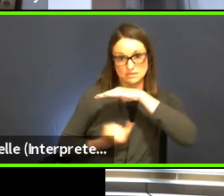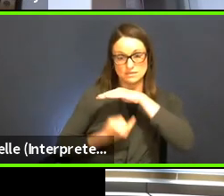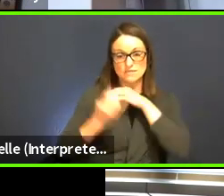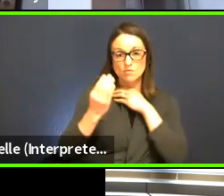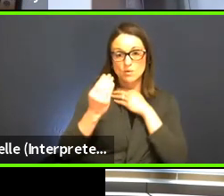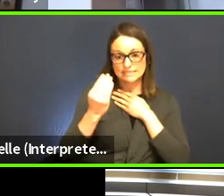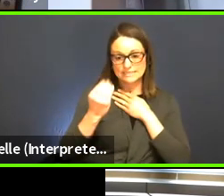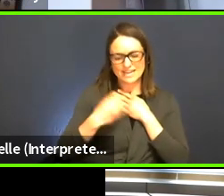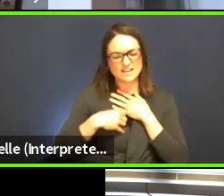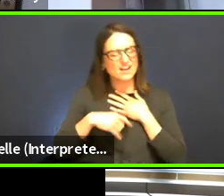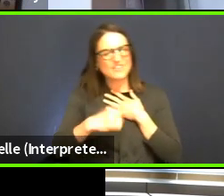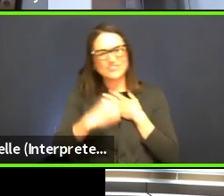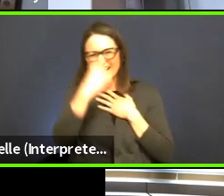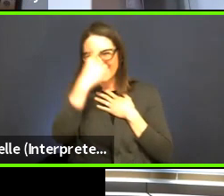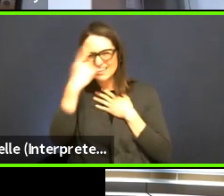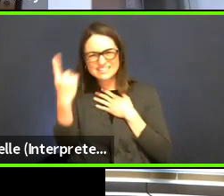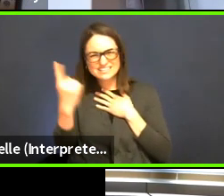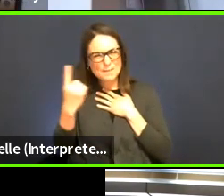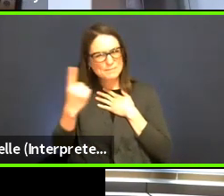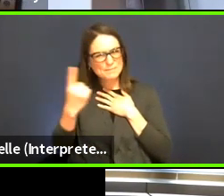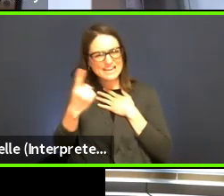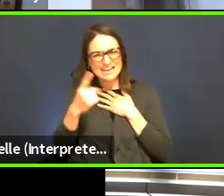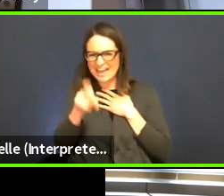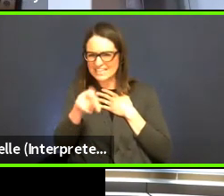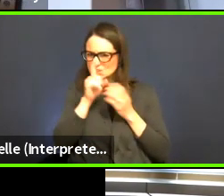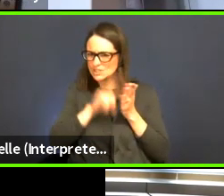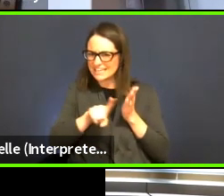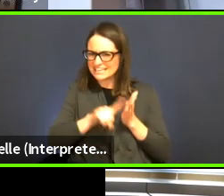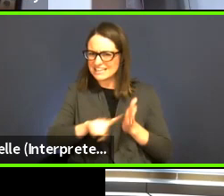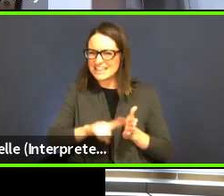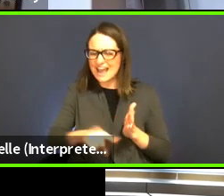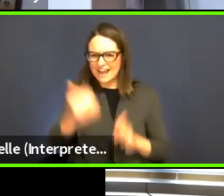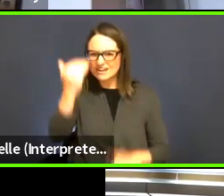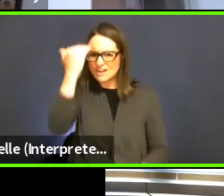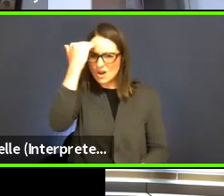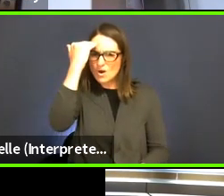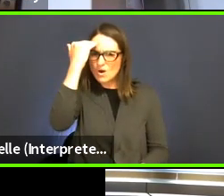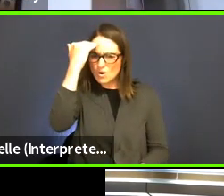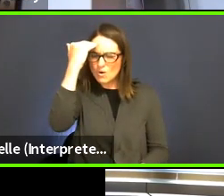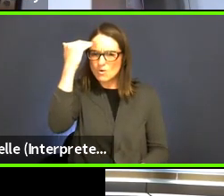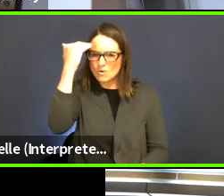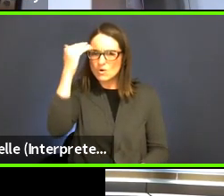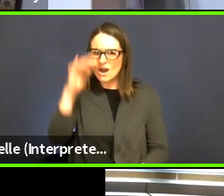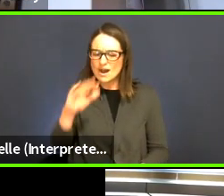I think somebody ought to look into that. I know that,